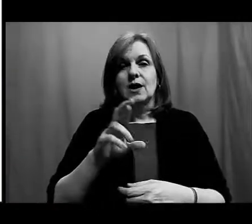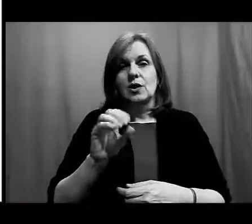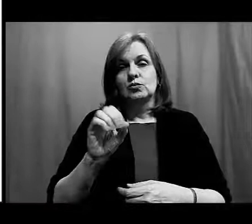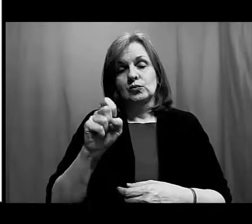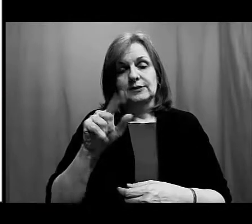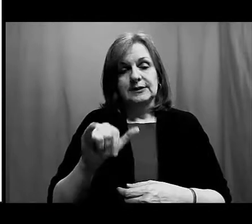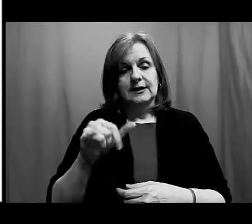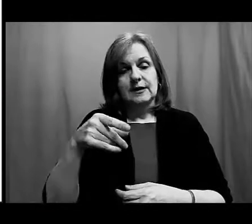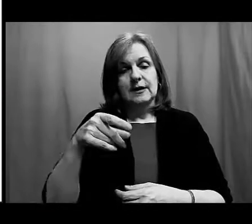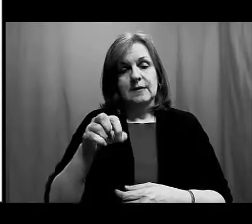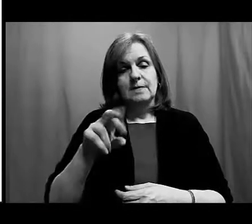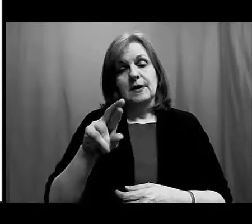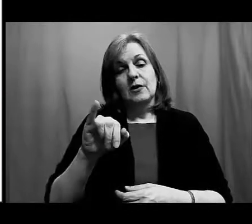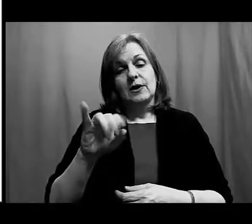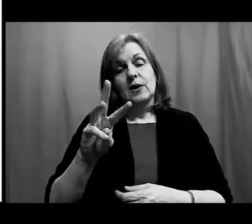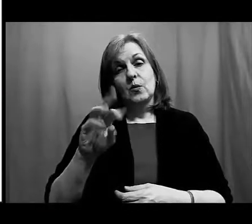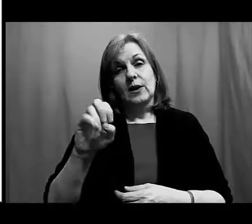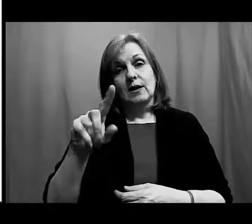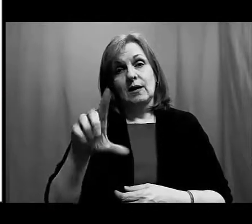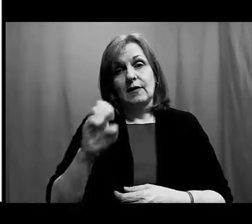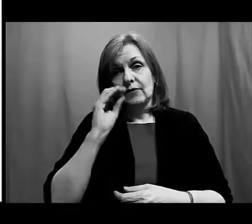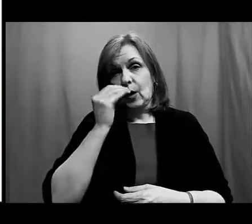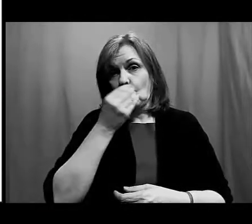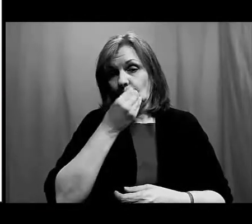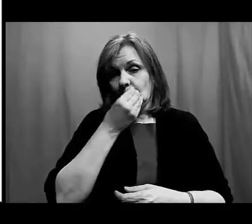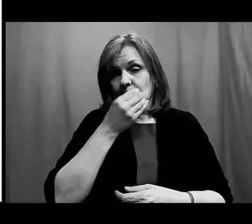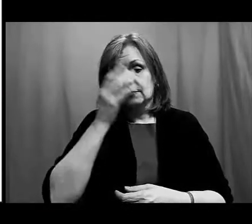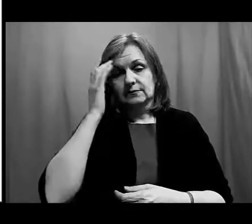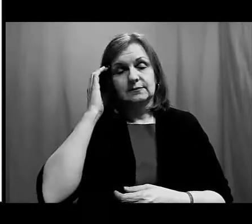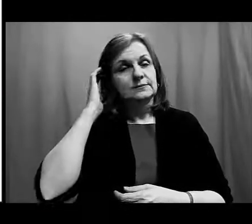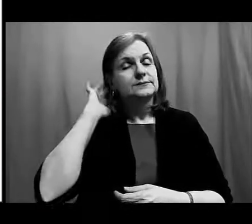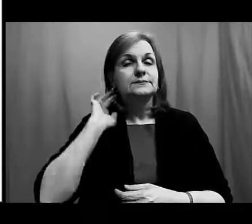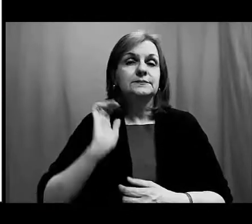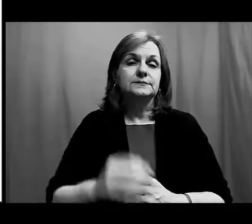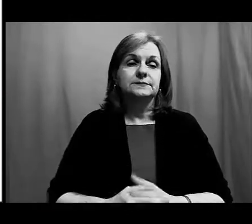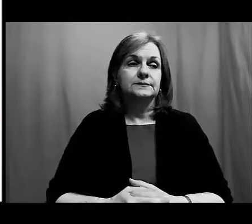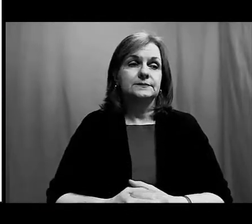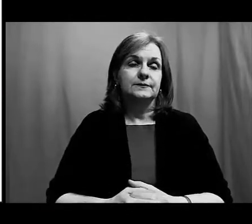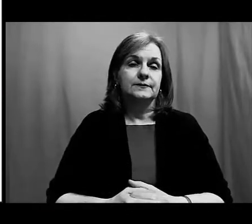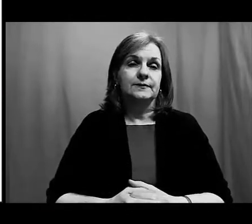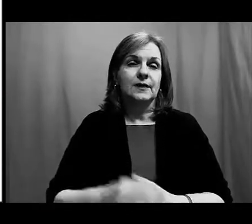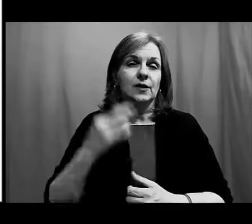things here like the rosy periwinkle. And the problem with losing